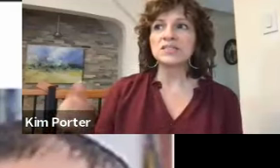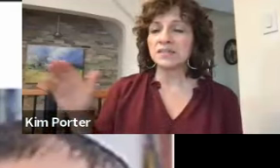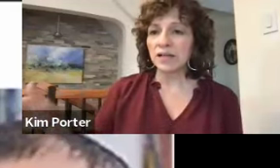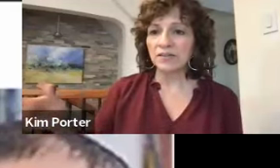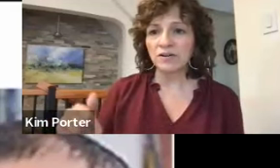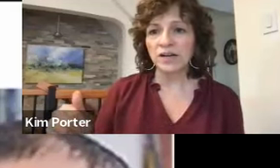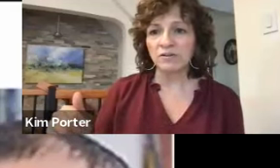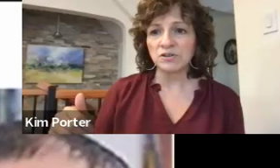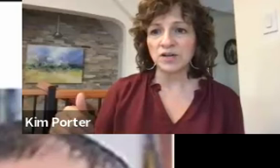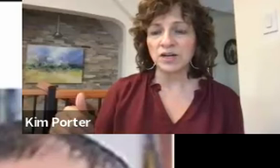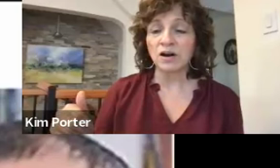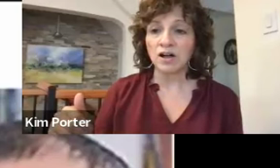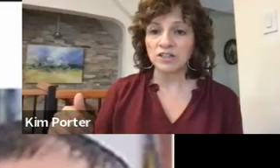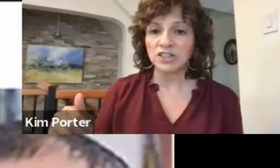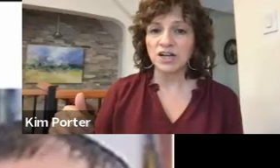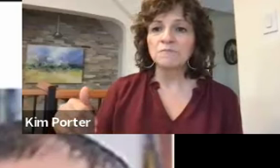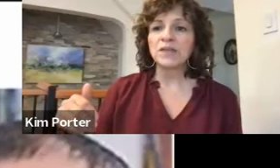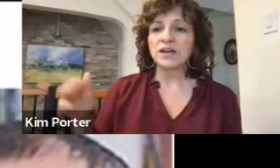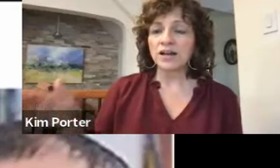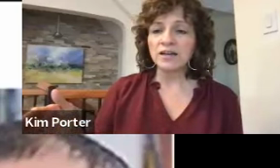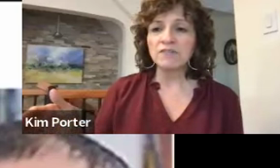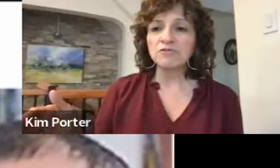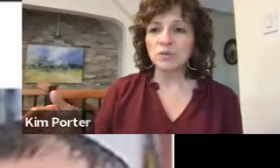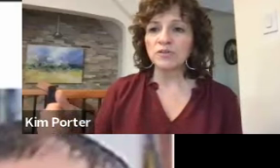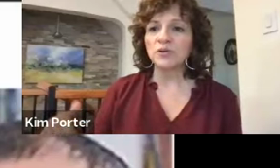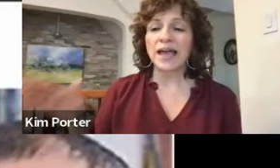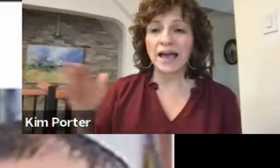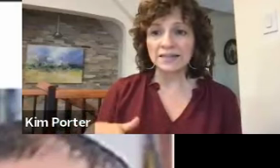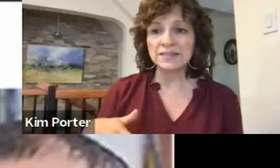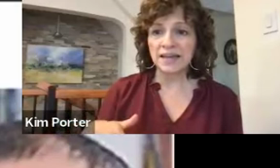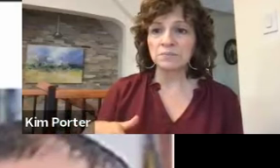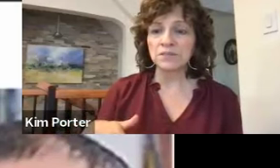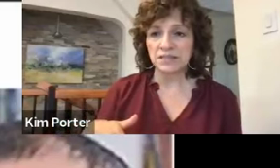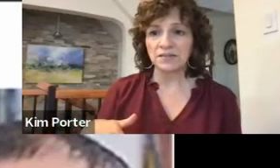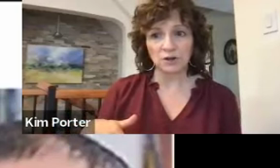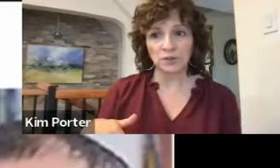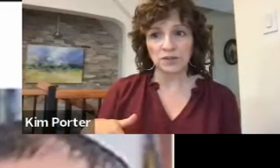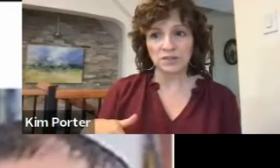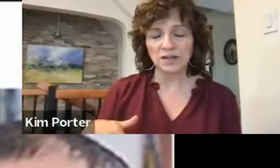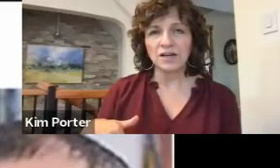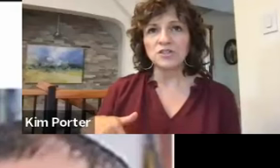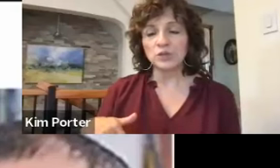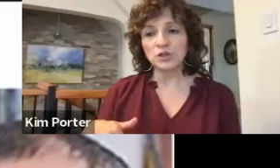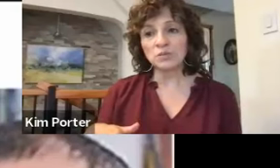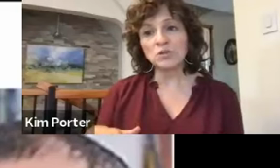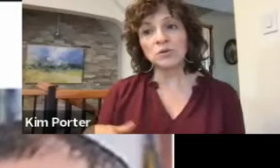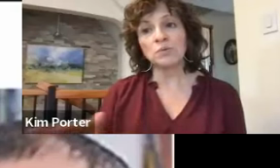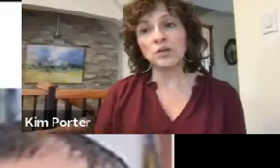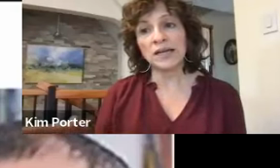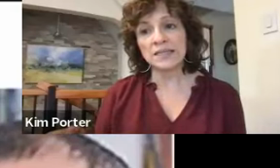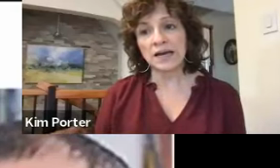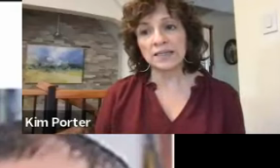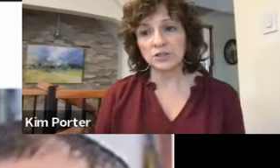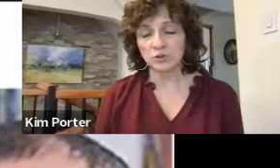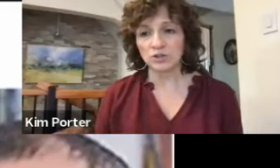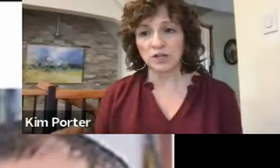when he was still out there in Arizona at college. He got in enough trouble that we had to take him to see a therapist. So we took him to a mood